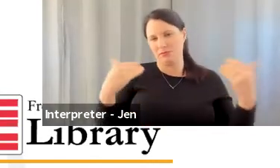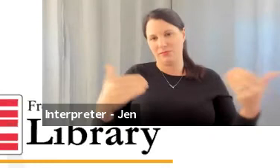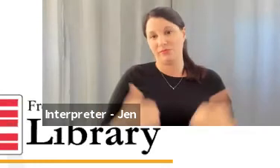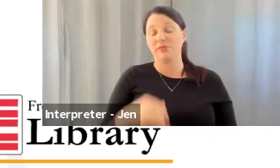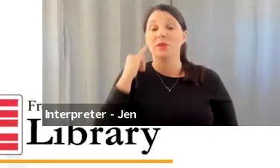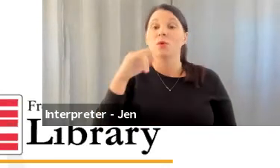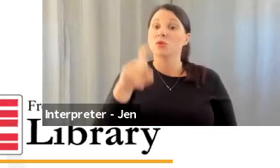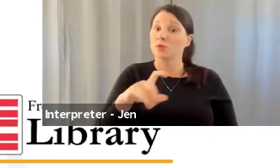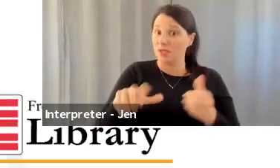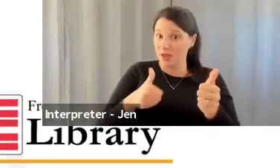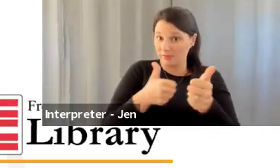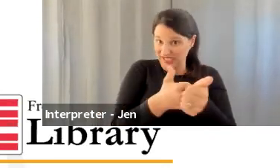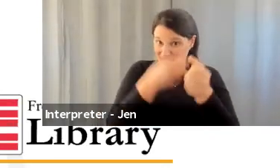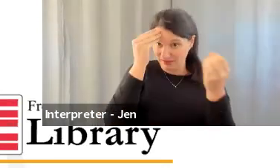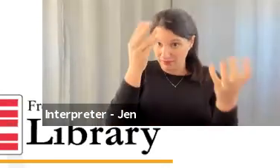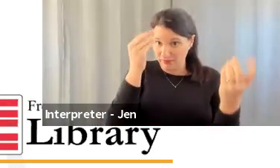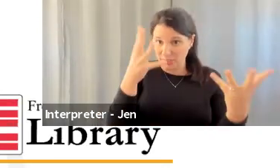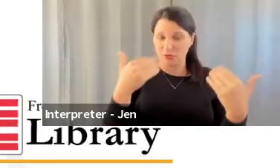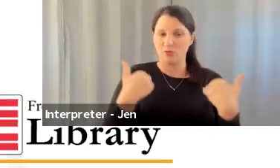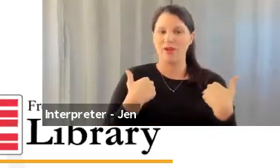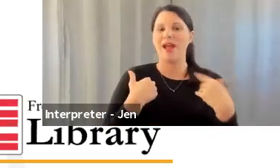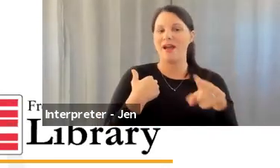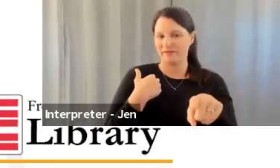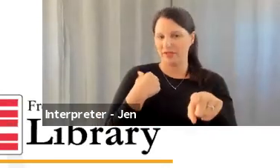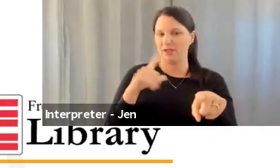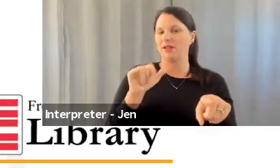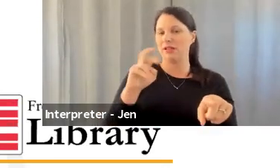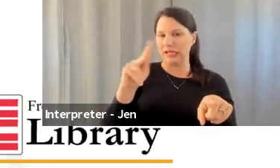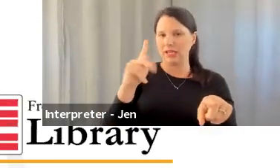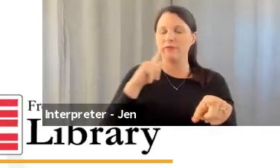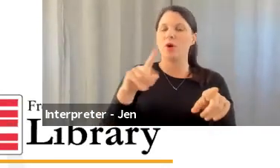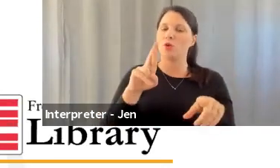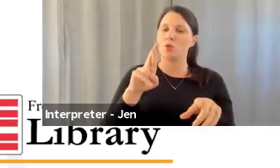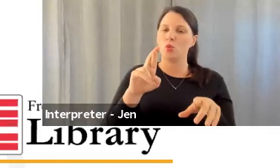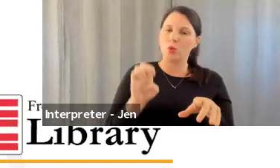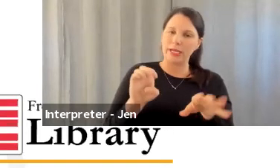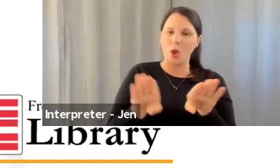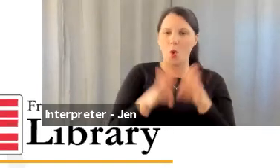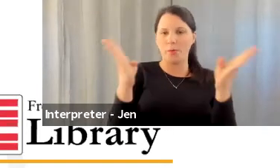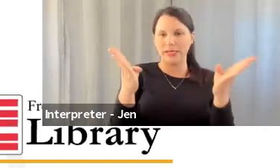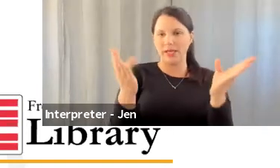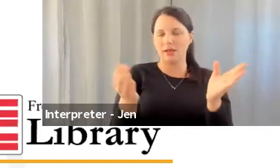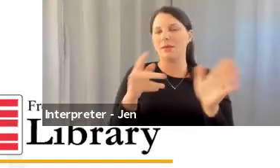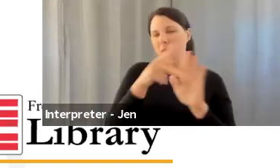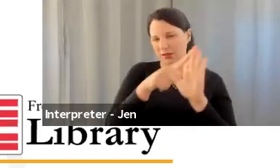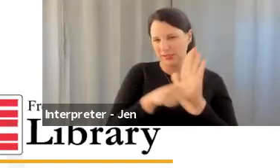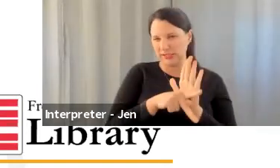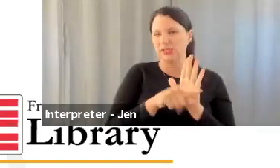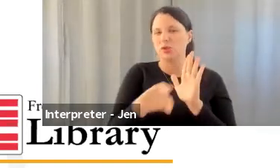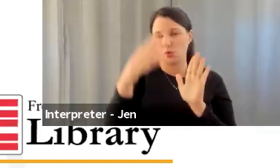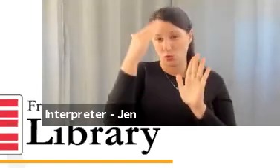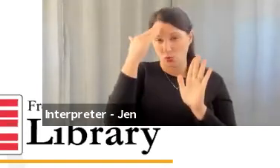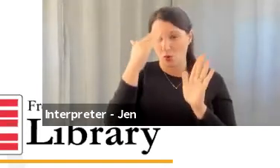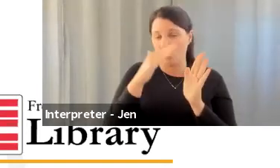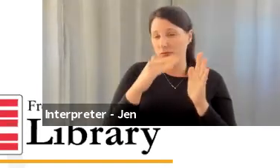also have a link to our reopening policies and all of those things so that you know what to expect when you visit the